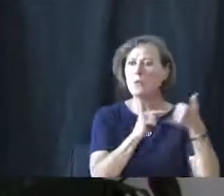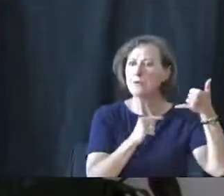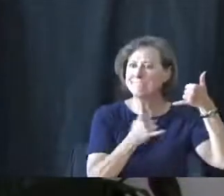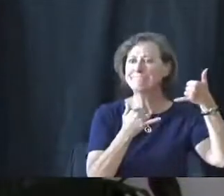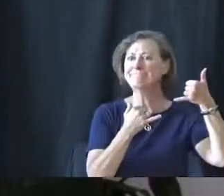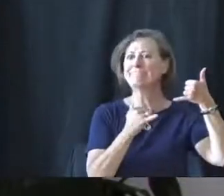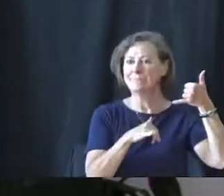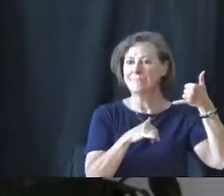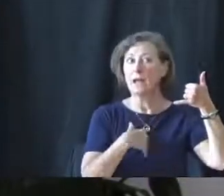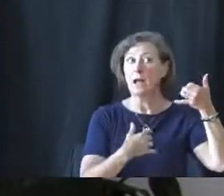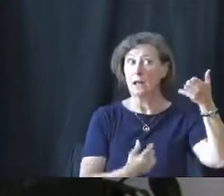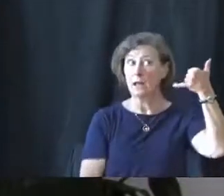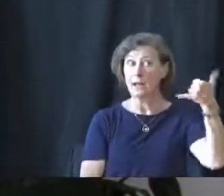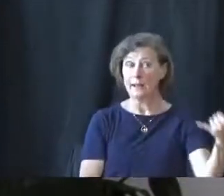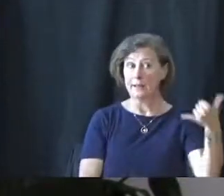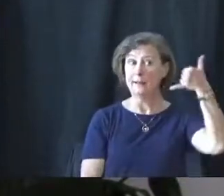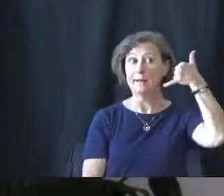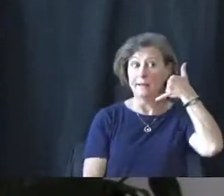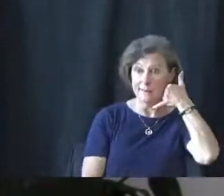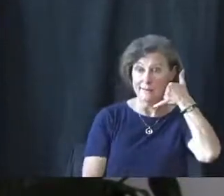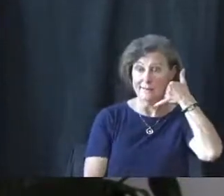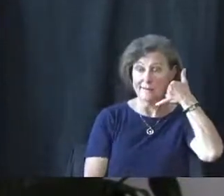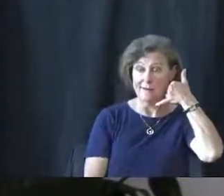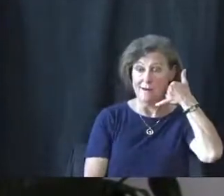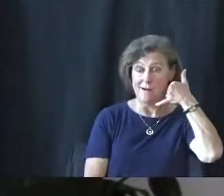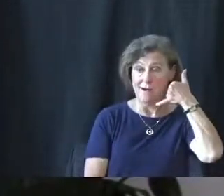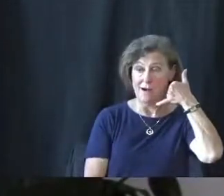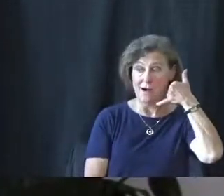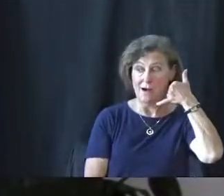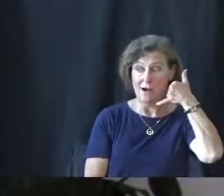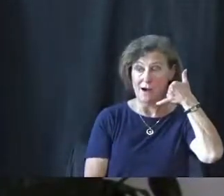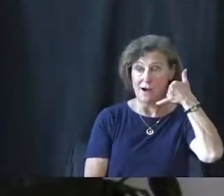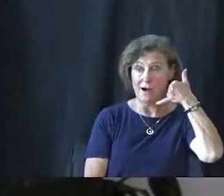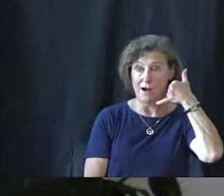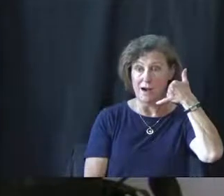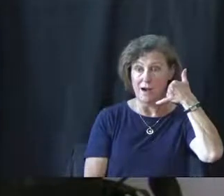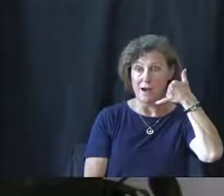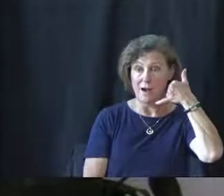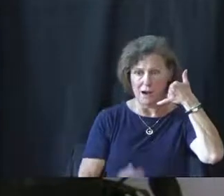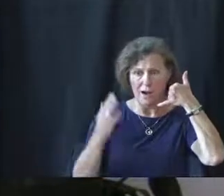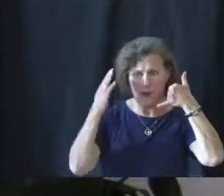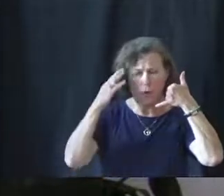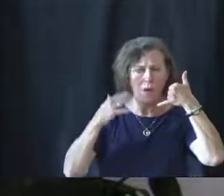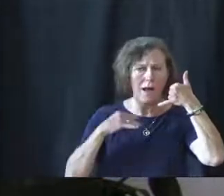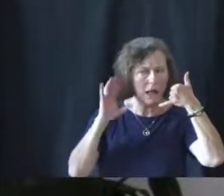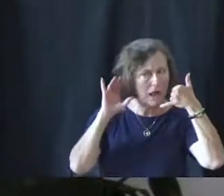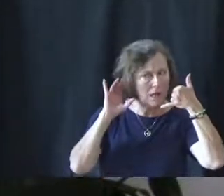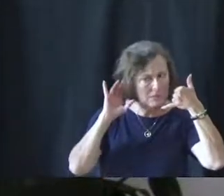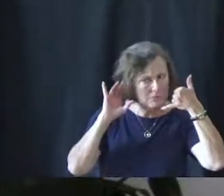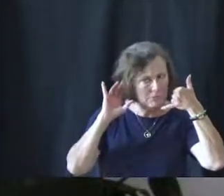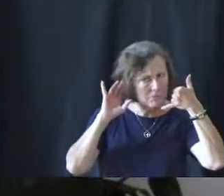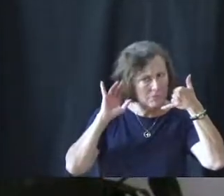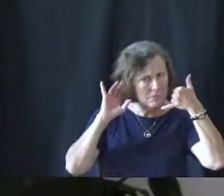I know I held the phone up to my ear, and I know that I listened.